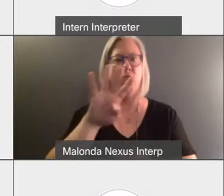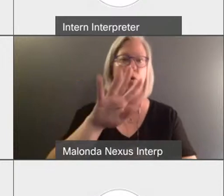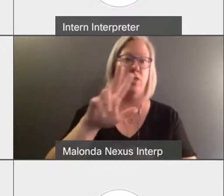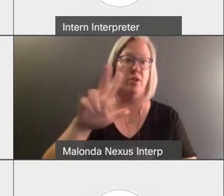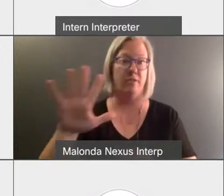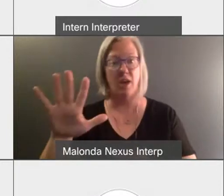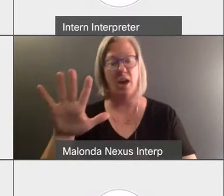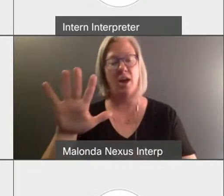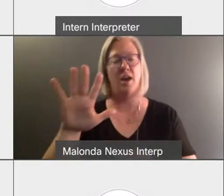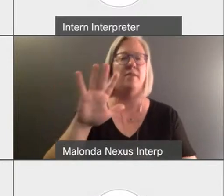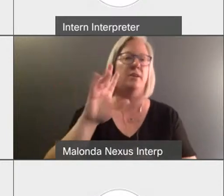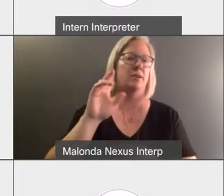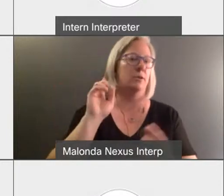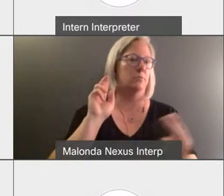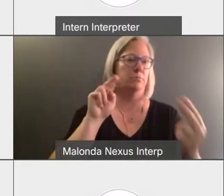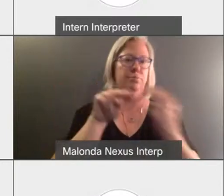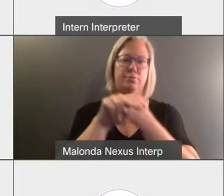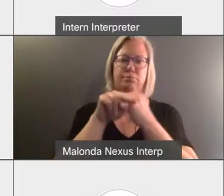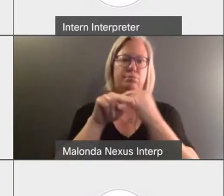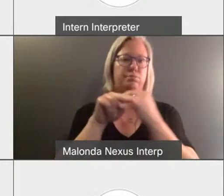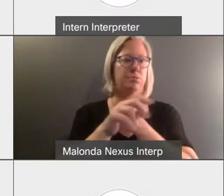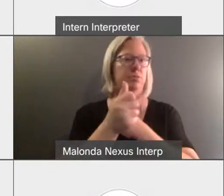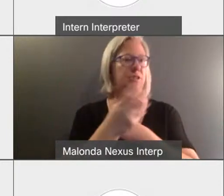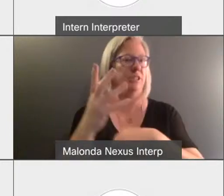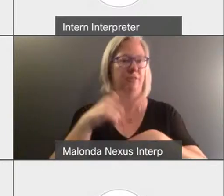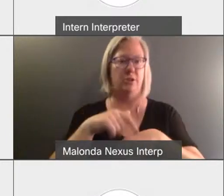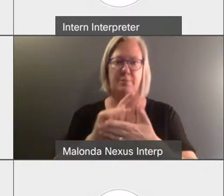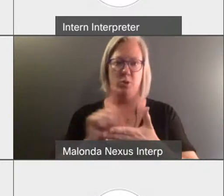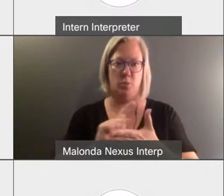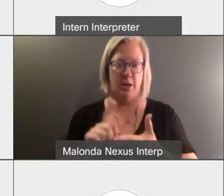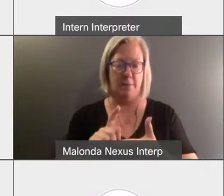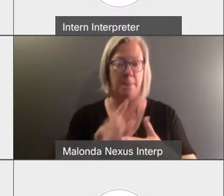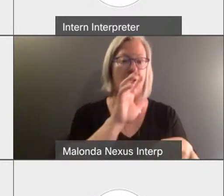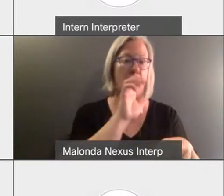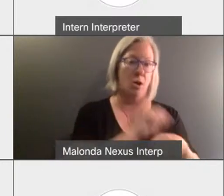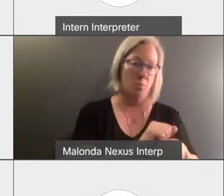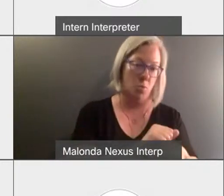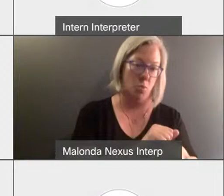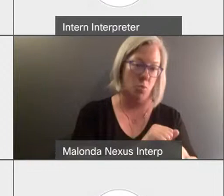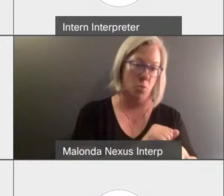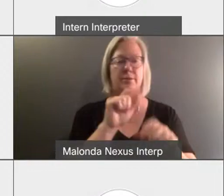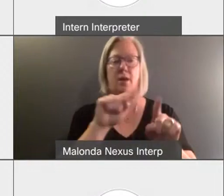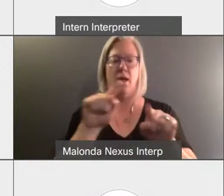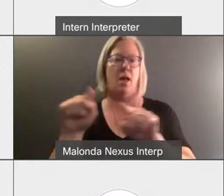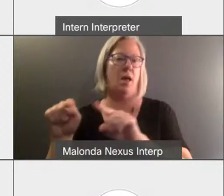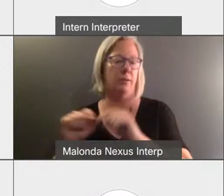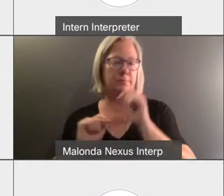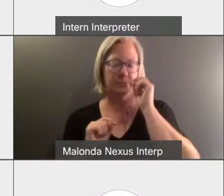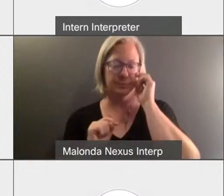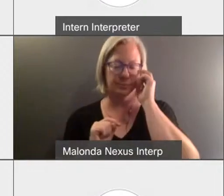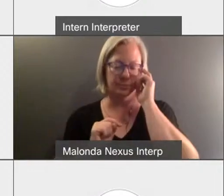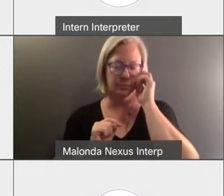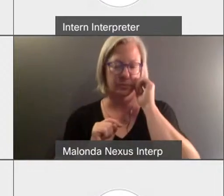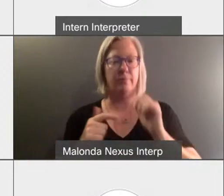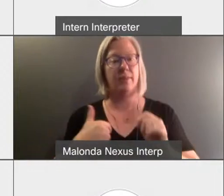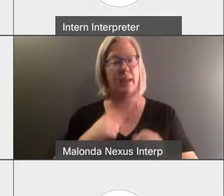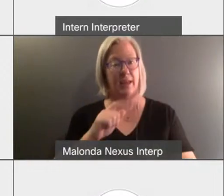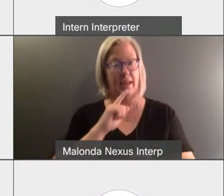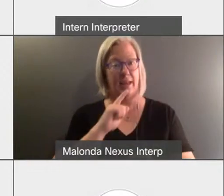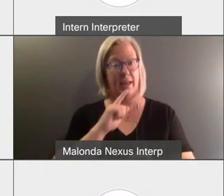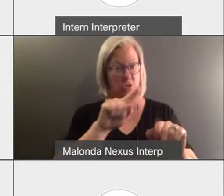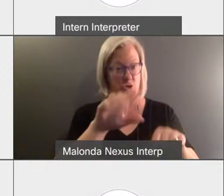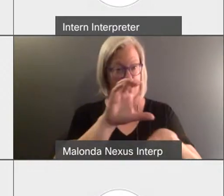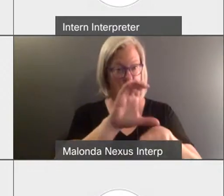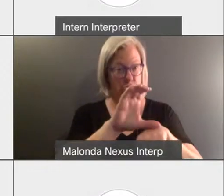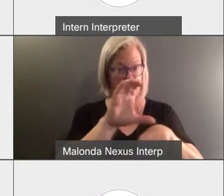435 corridors several times a week. Appointments, errands, and other activities. I actually attend church